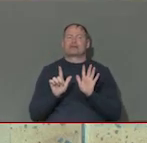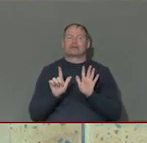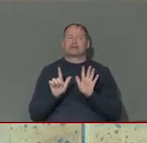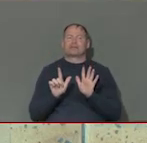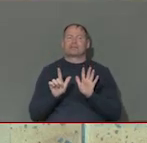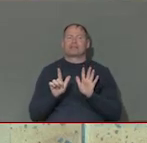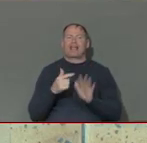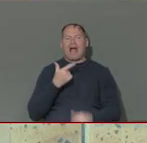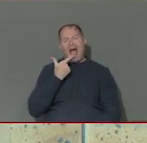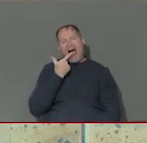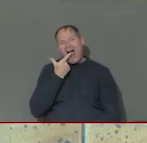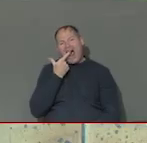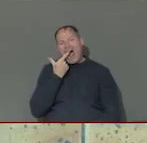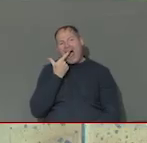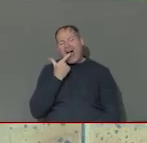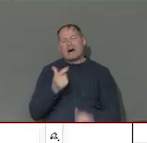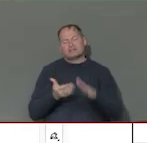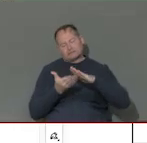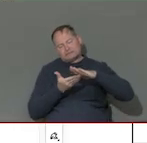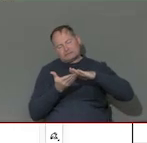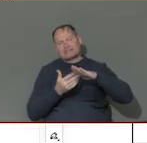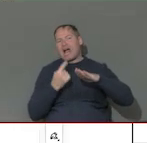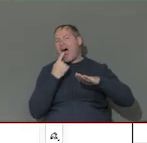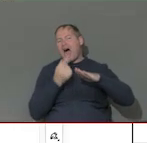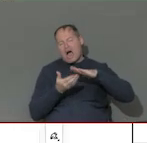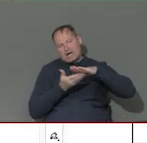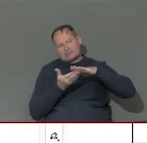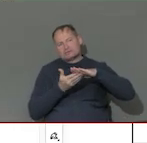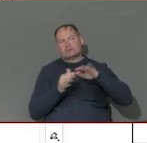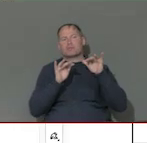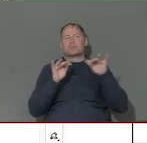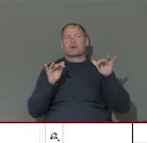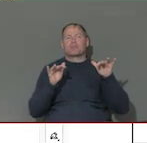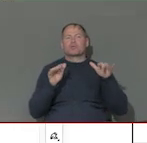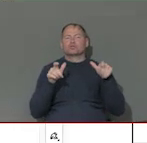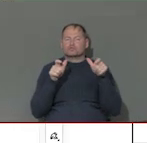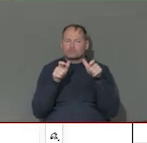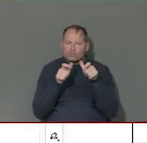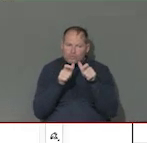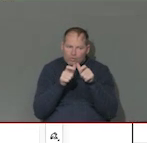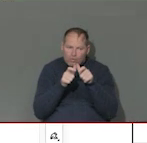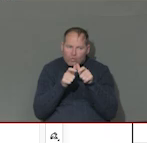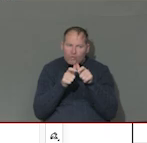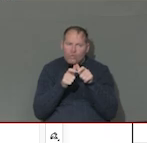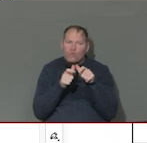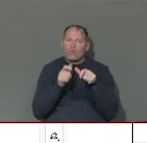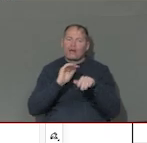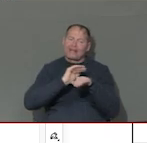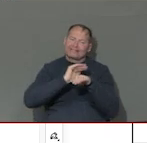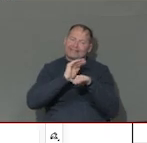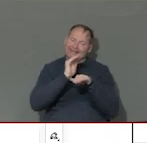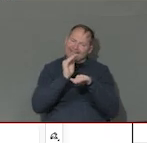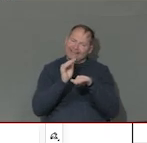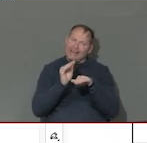palate shape. The palate of modern humans, it is small and round, and